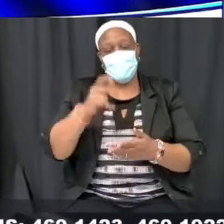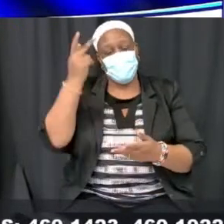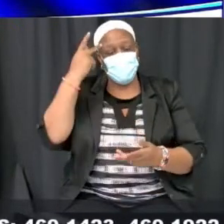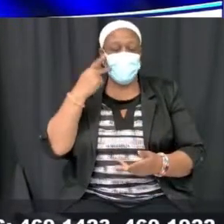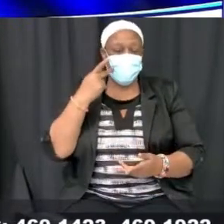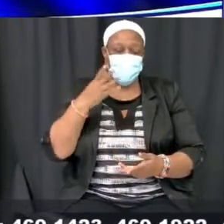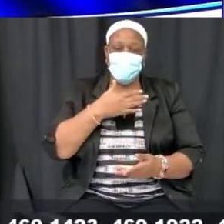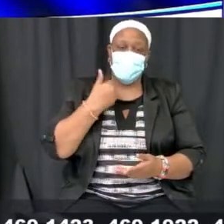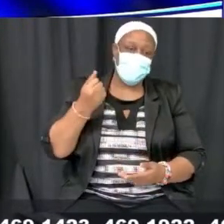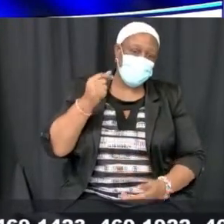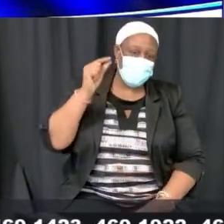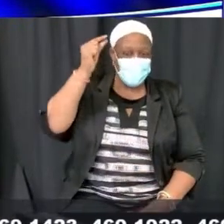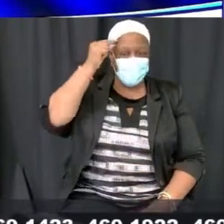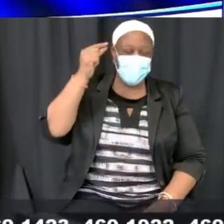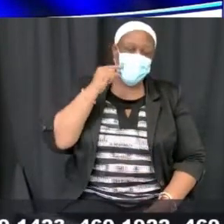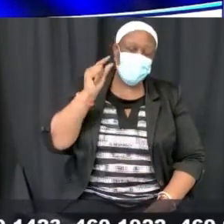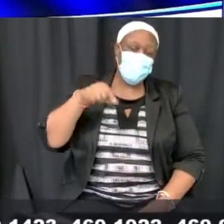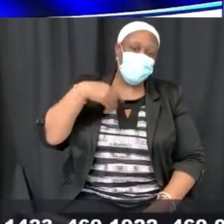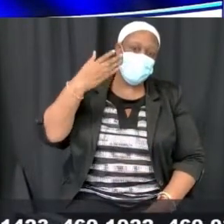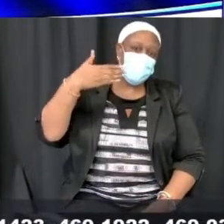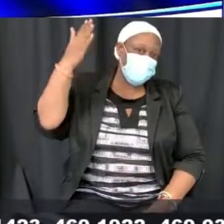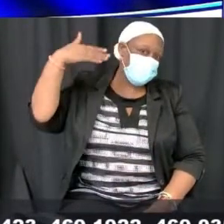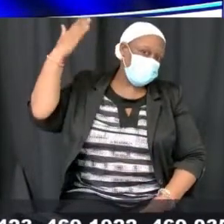over without fail.